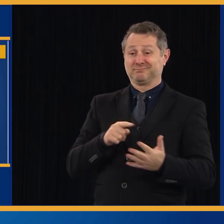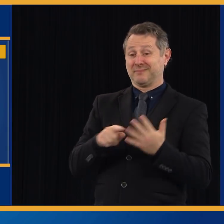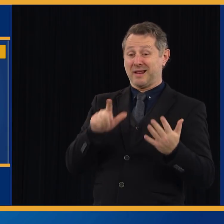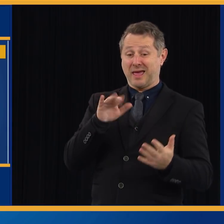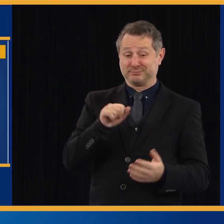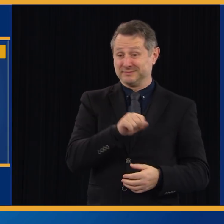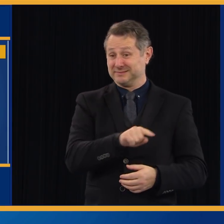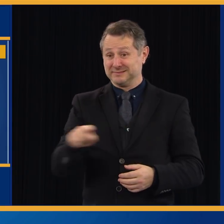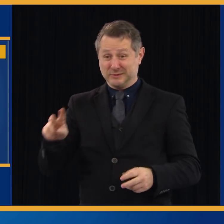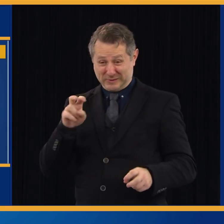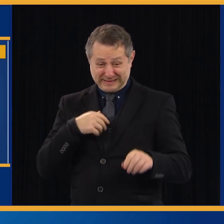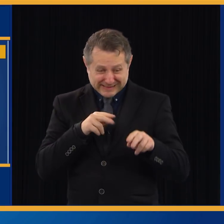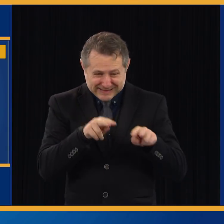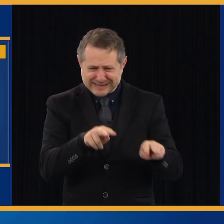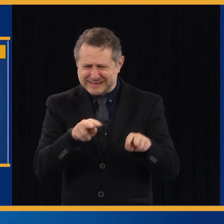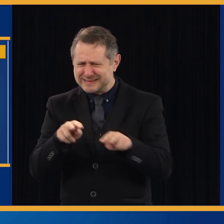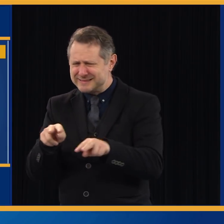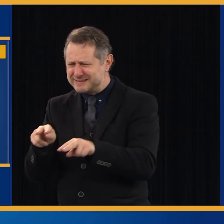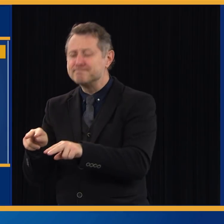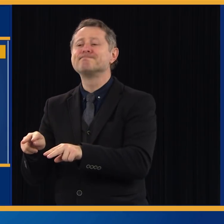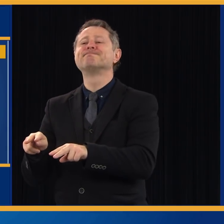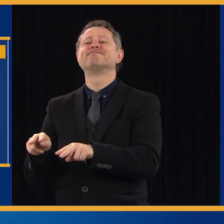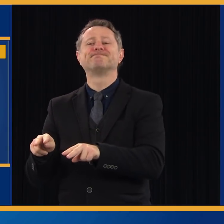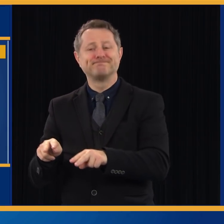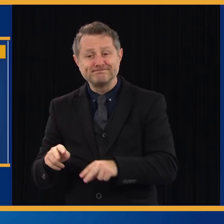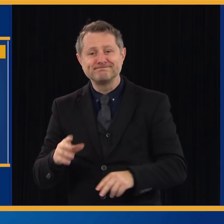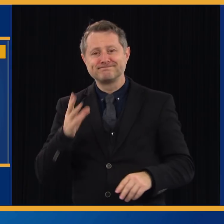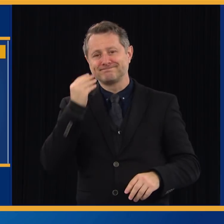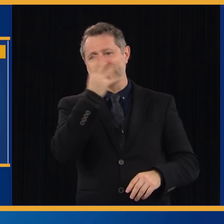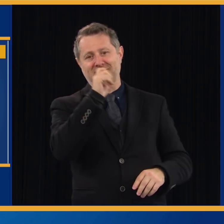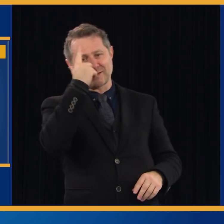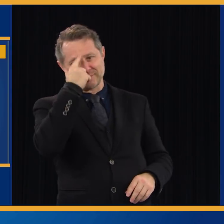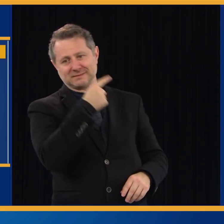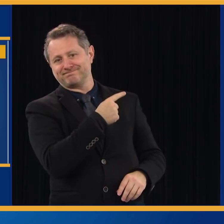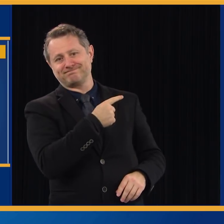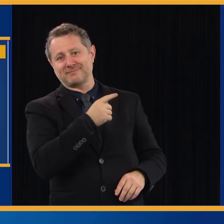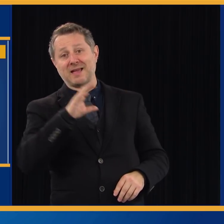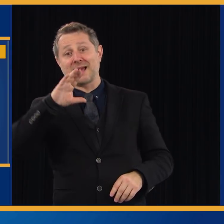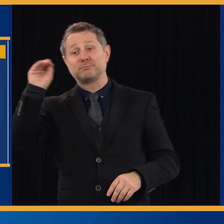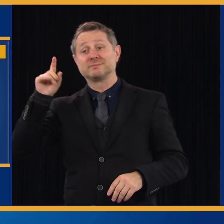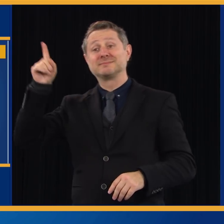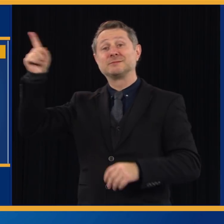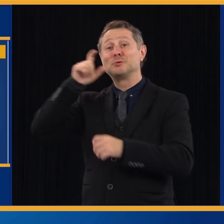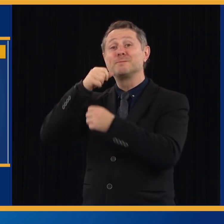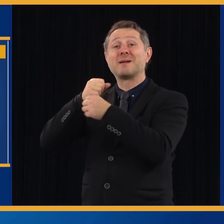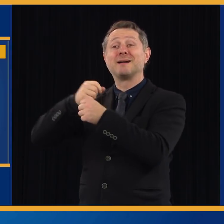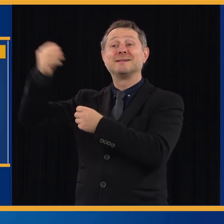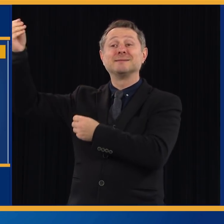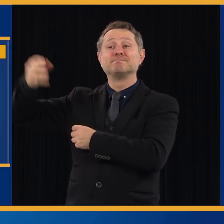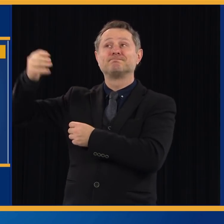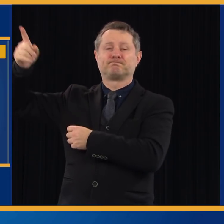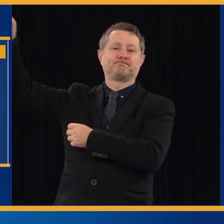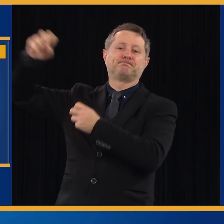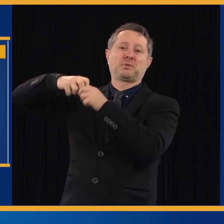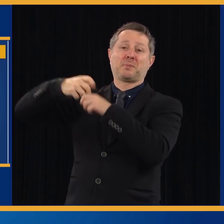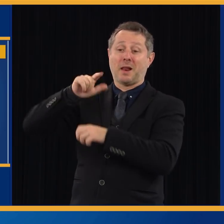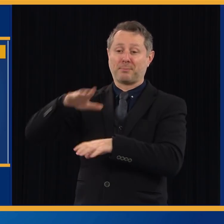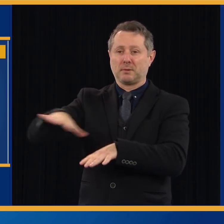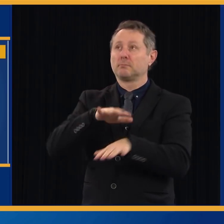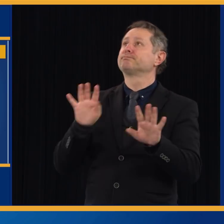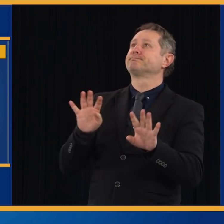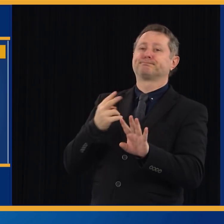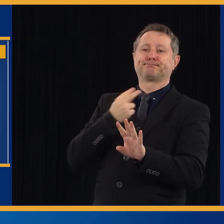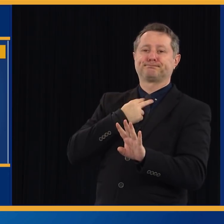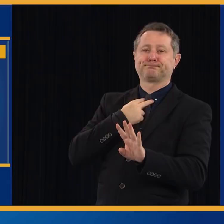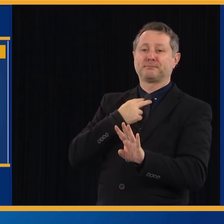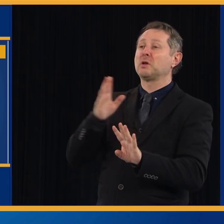the manufacturers are the problem. And then I call the manufacturers, and the manufacturers say, I can't do it because it's an